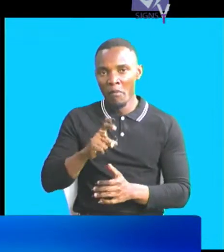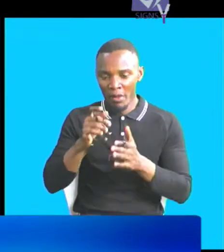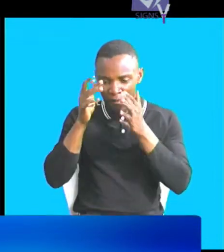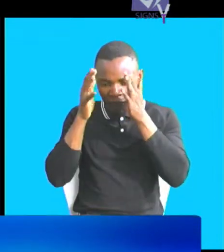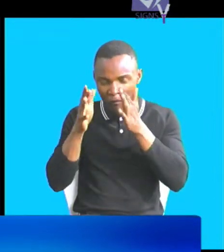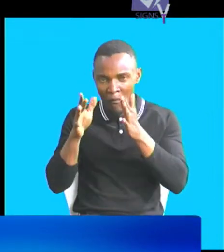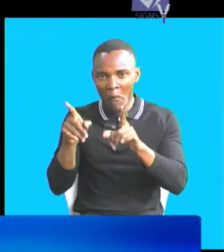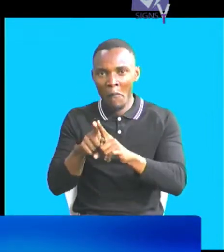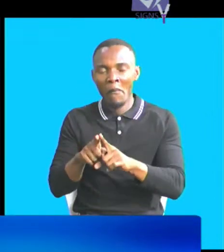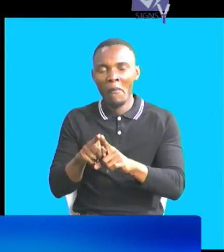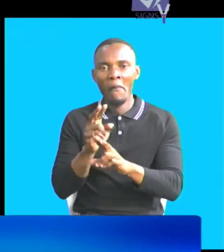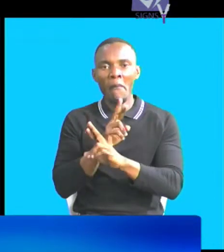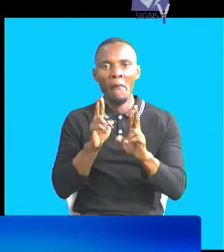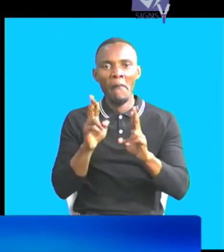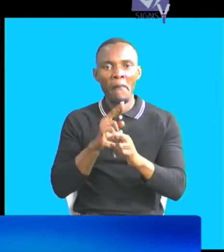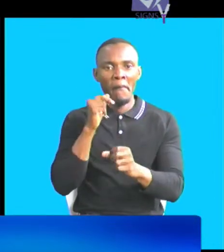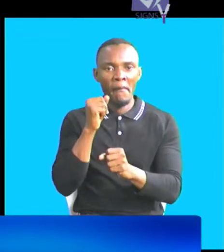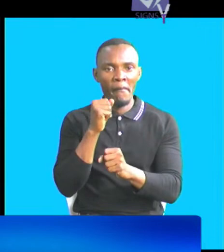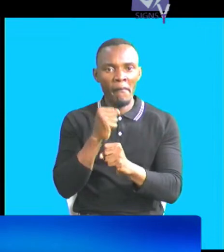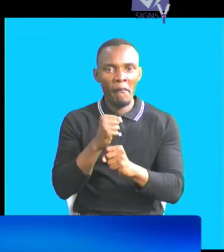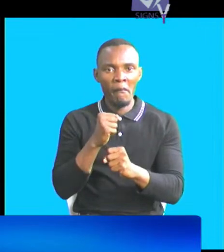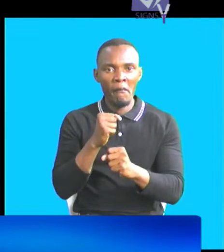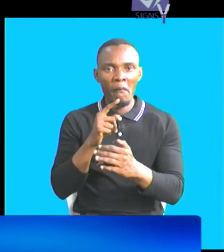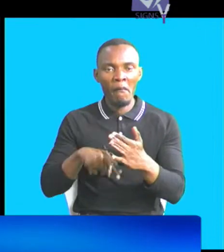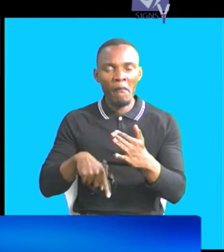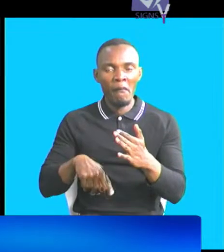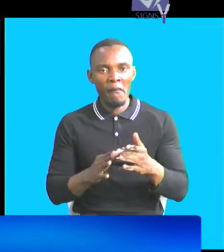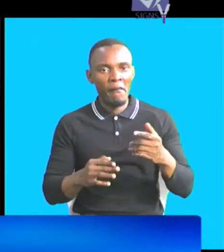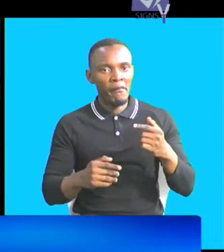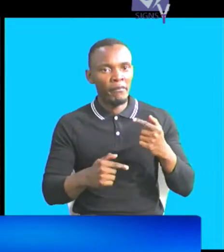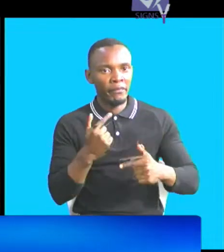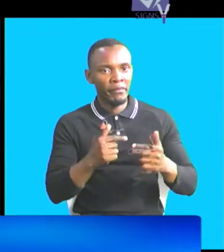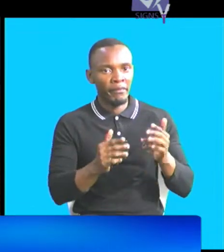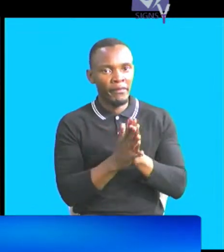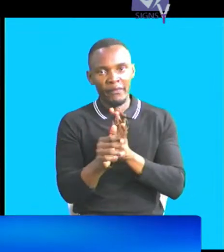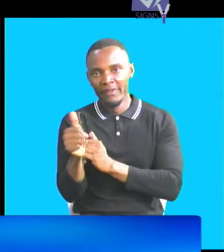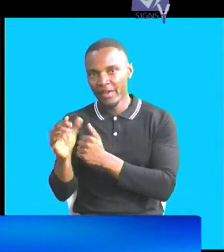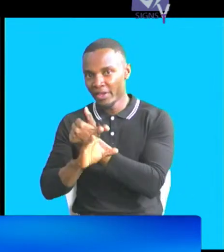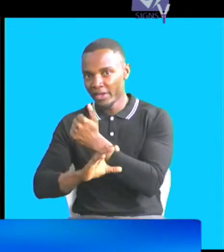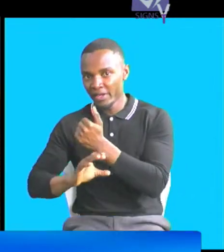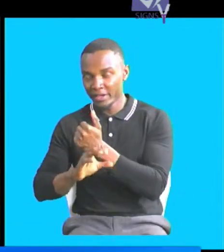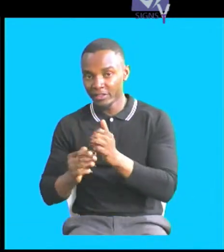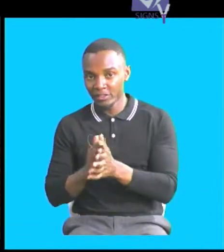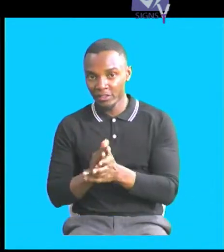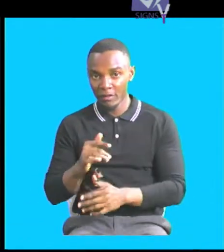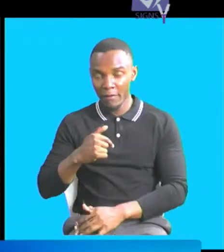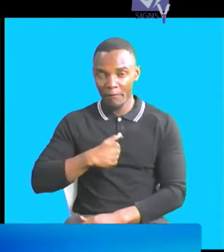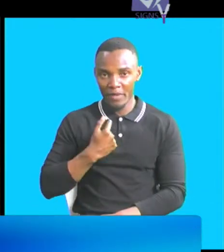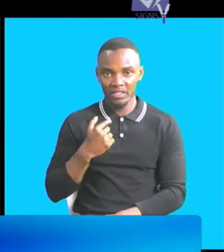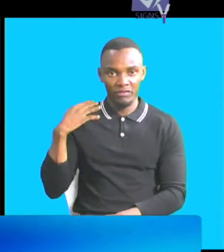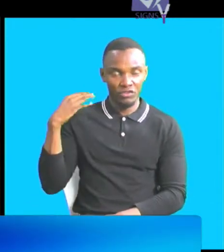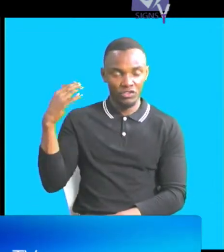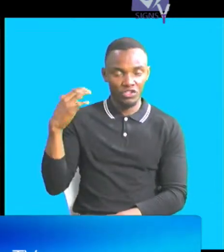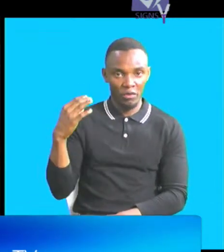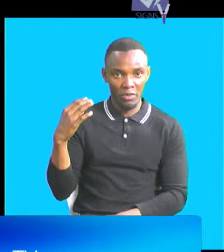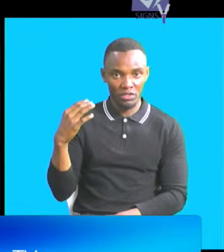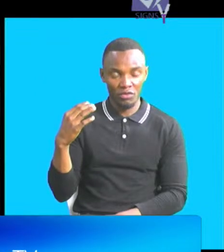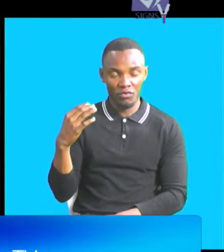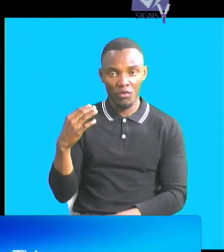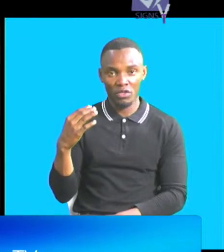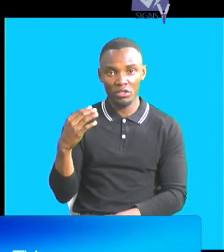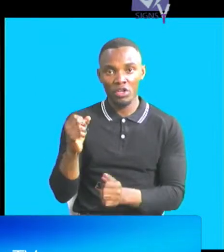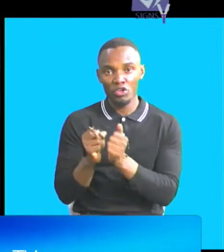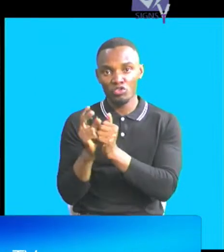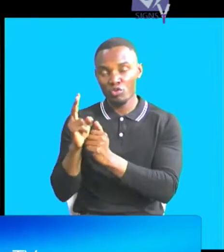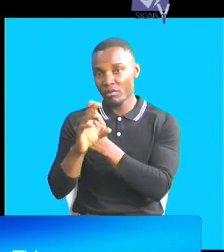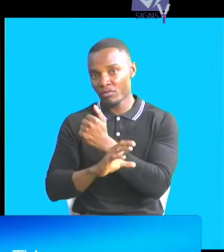compete with other countries in the region. As I happen to be the chairman of the Great Lakes region, 12 countries